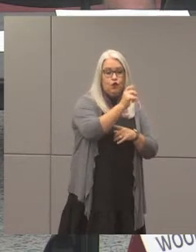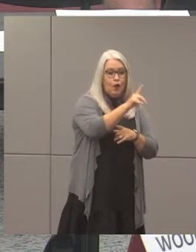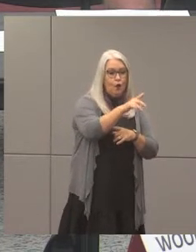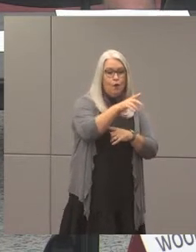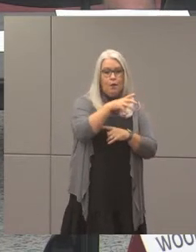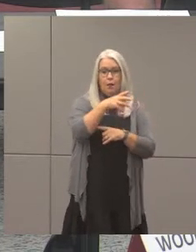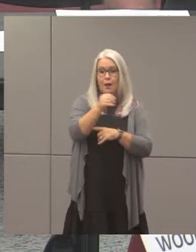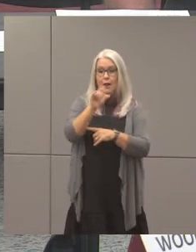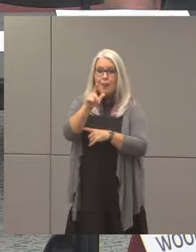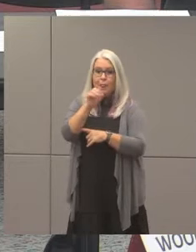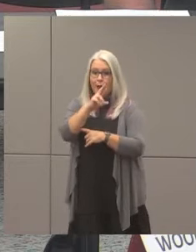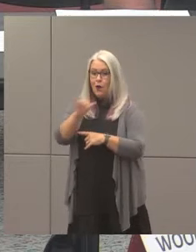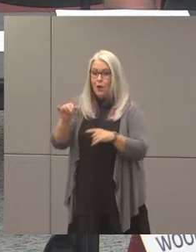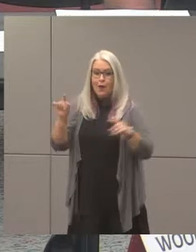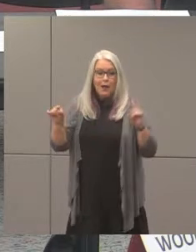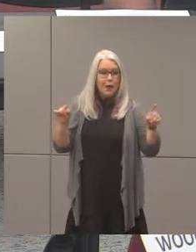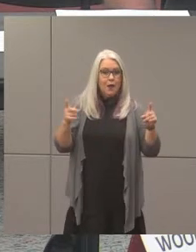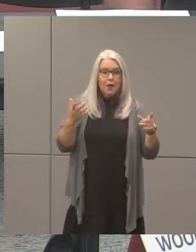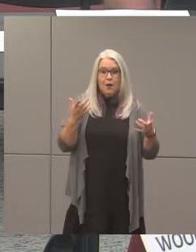they can't,